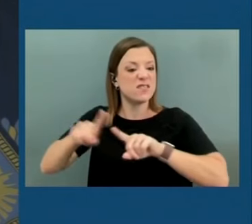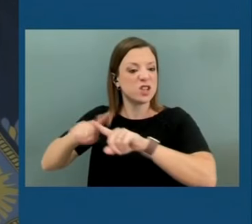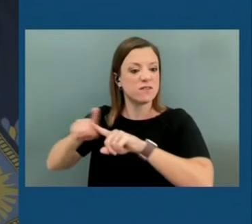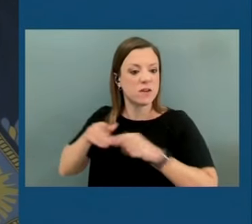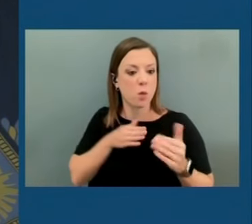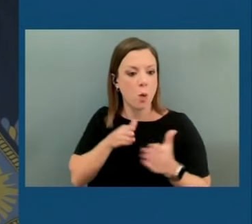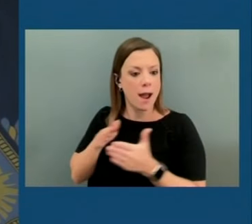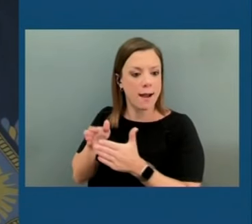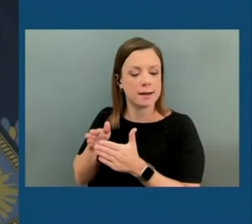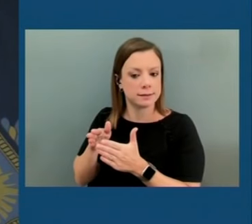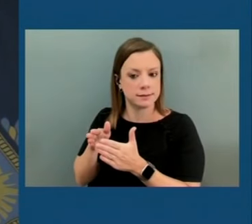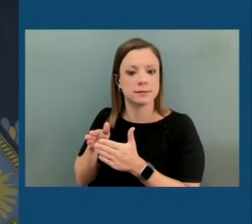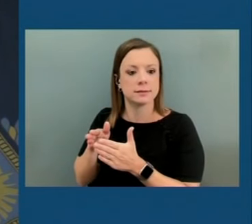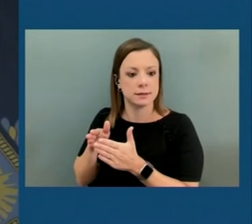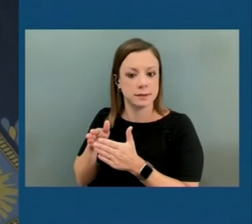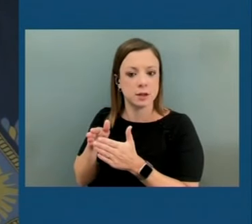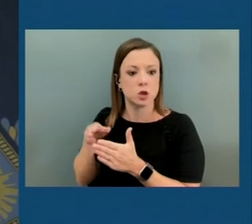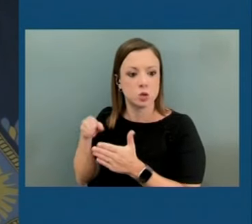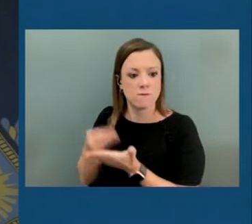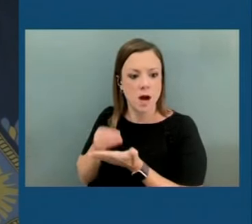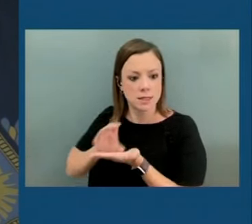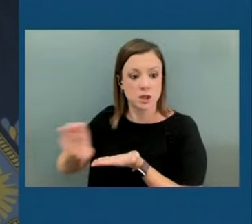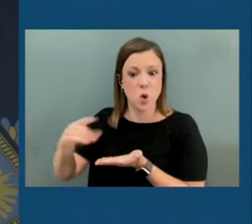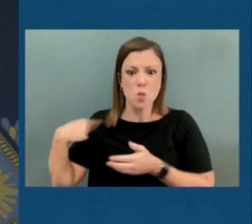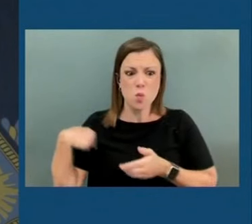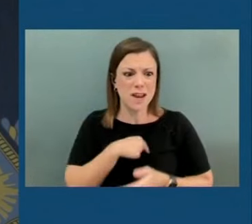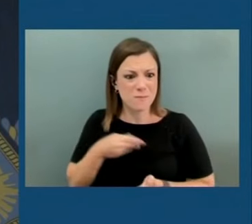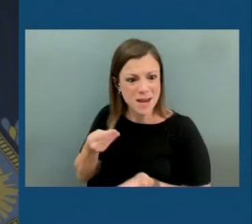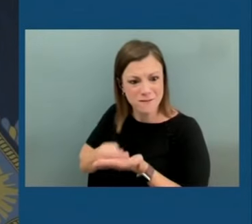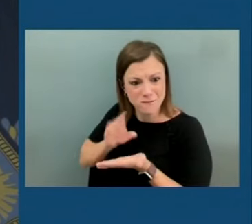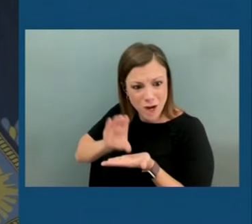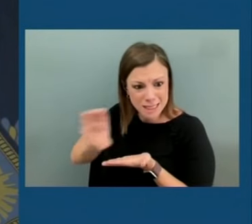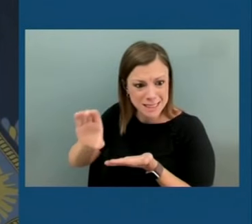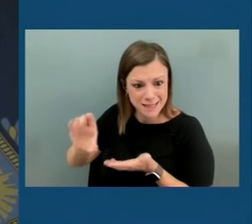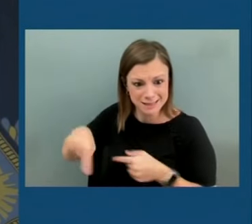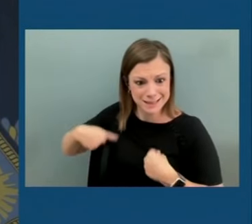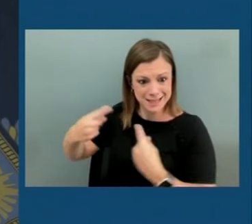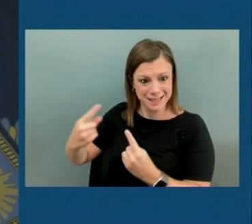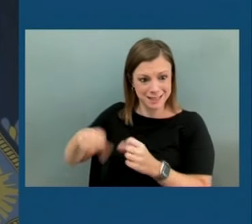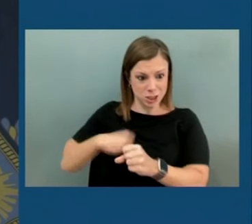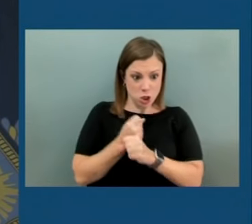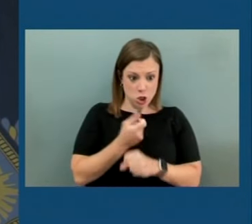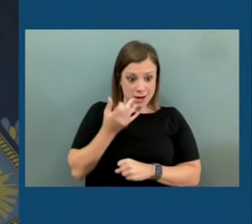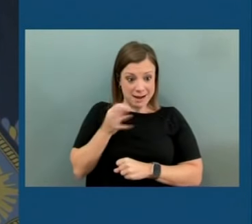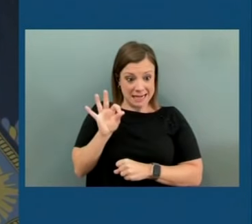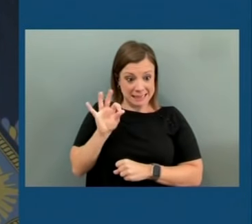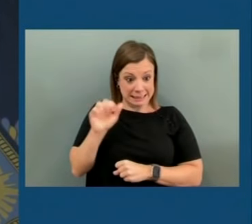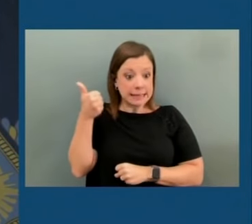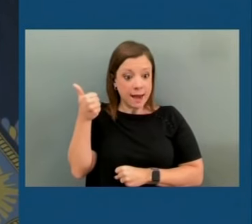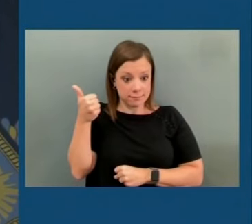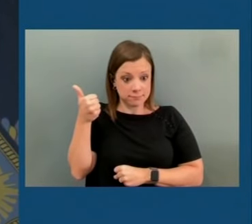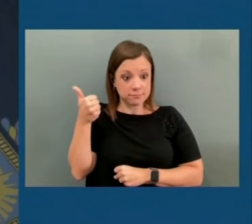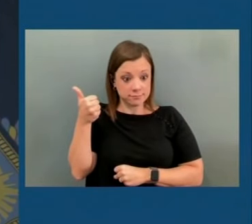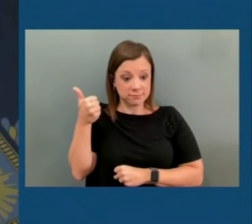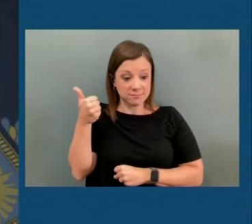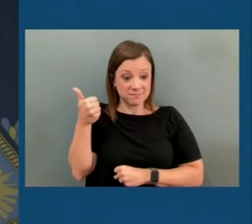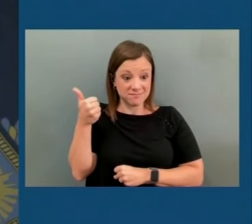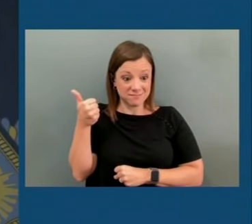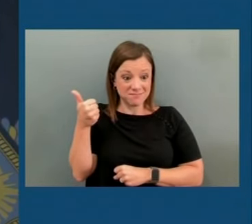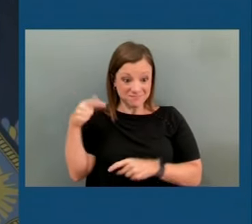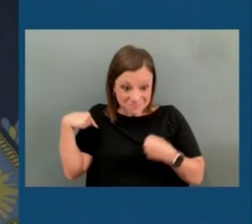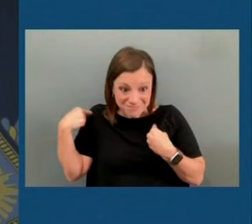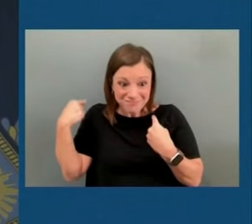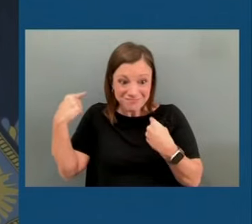projects since 1910 in our state. Somehow we've been able to manage this in the past through